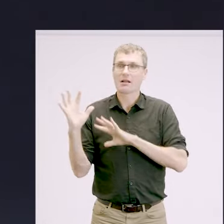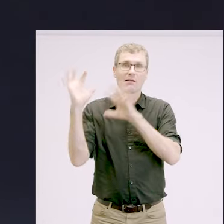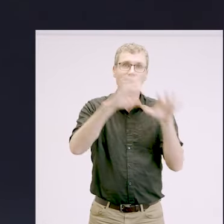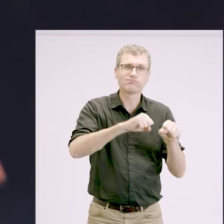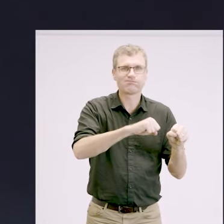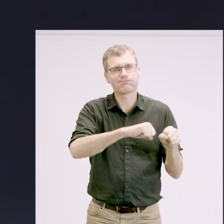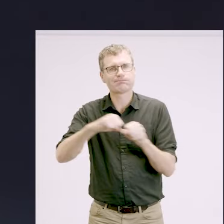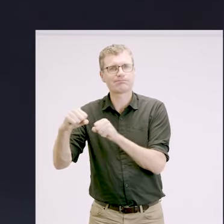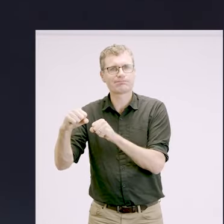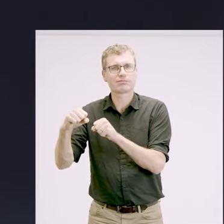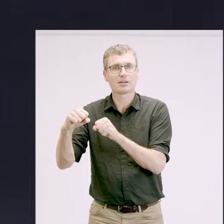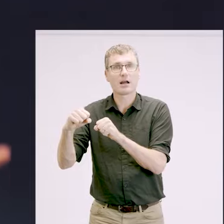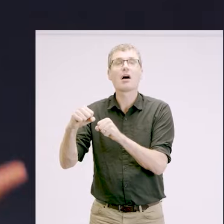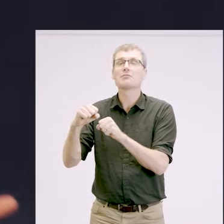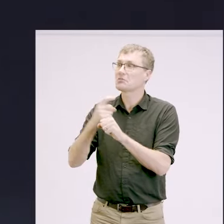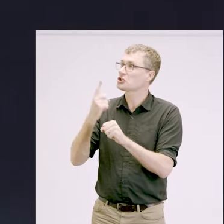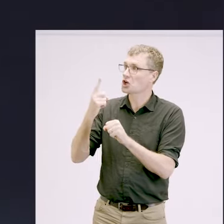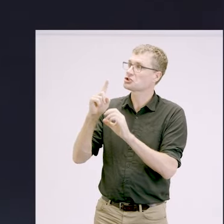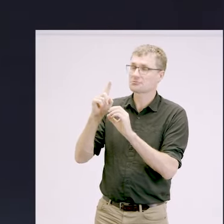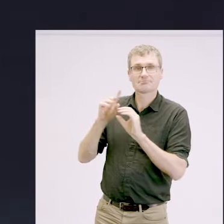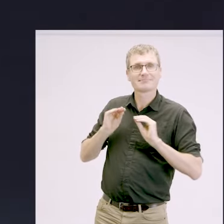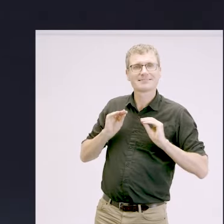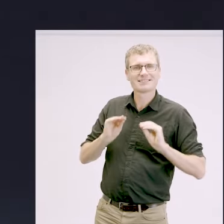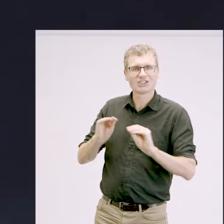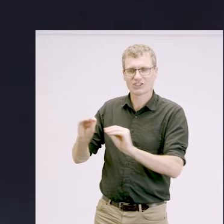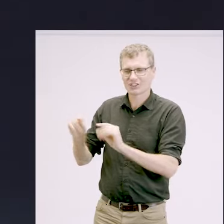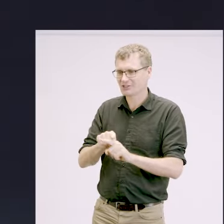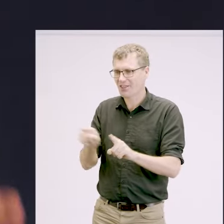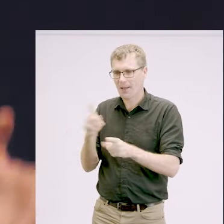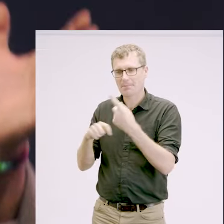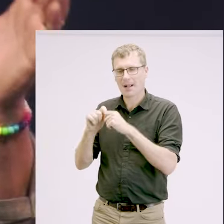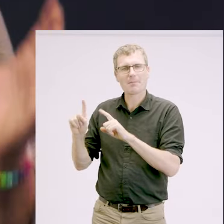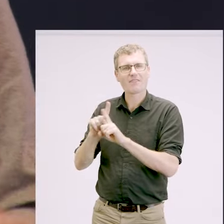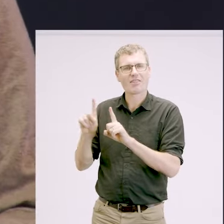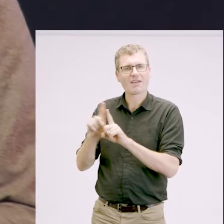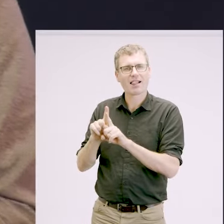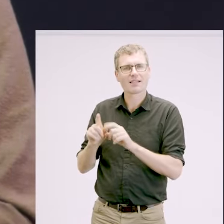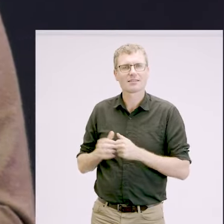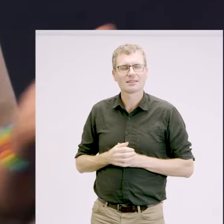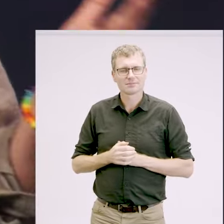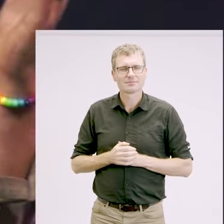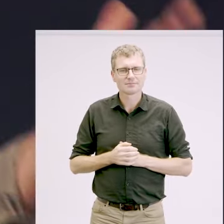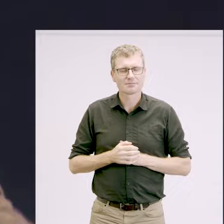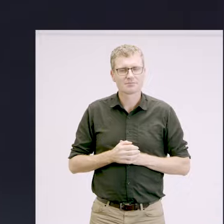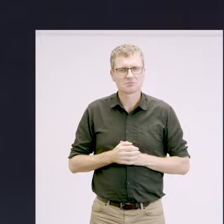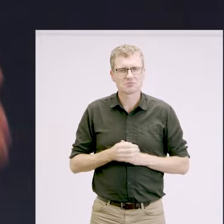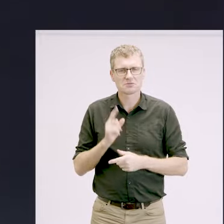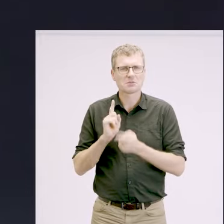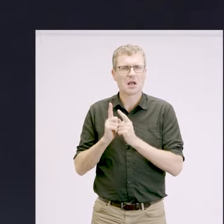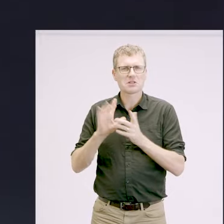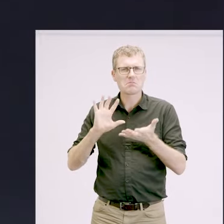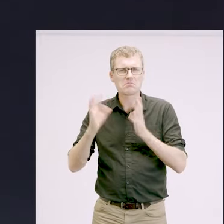teaching his people to be faithful. Has anyone experienced that? That in the middle of these moments of chaos,